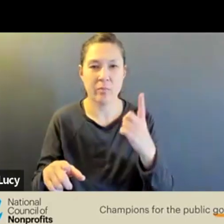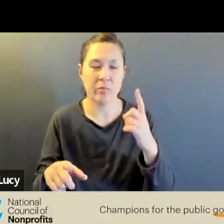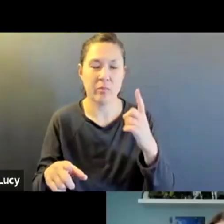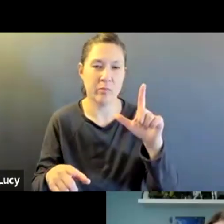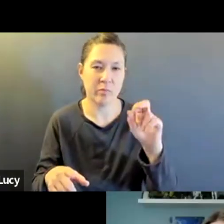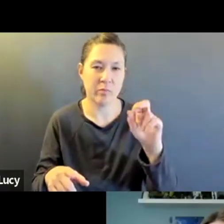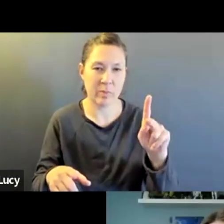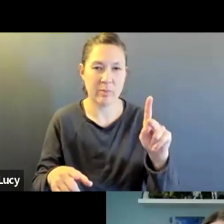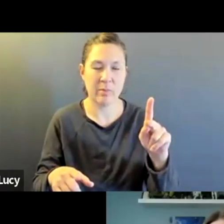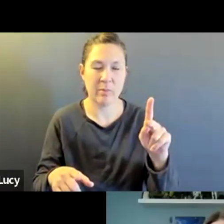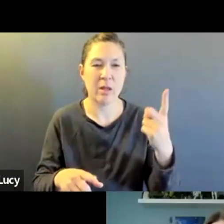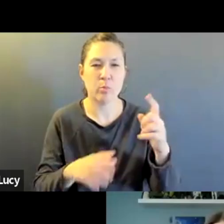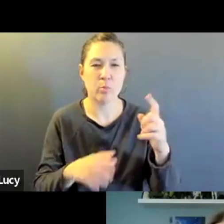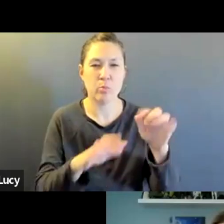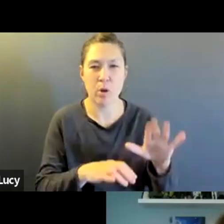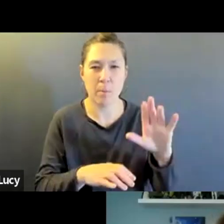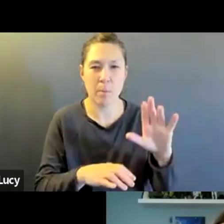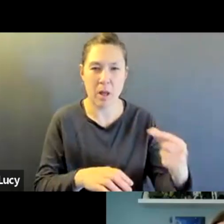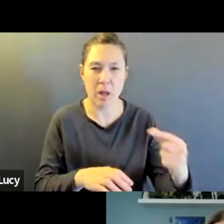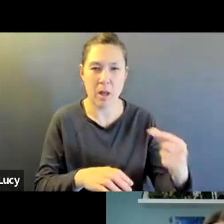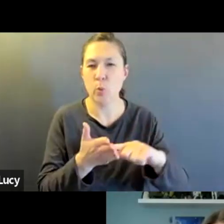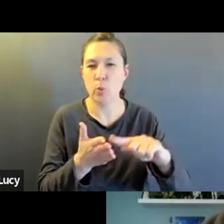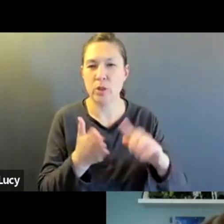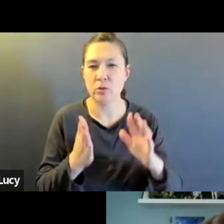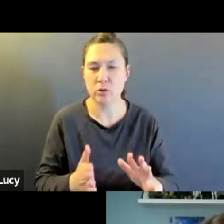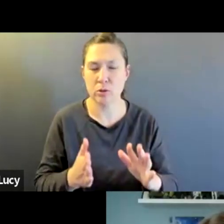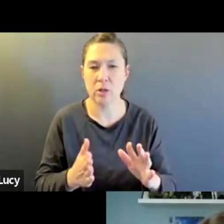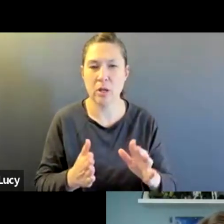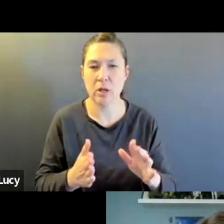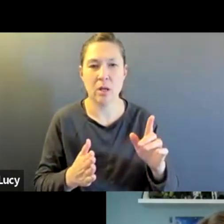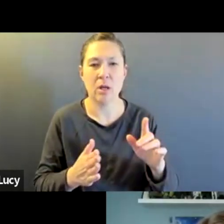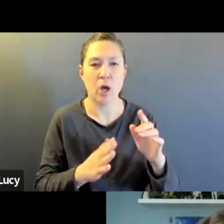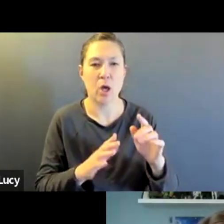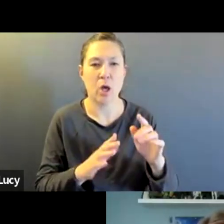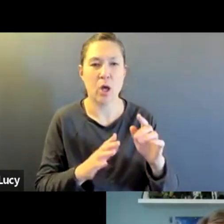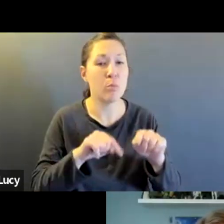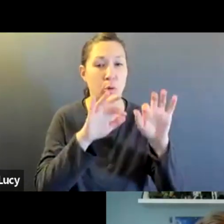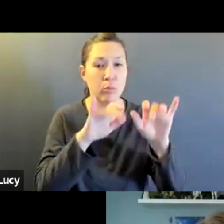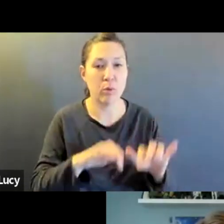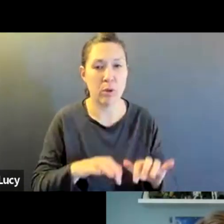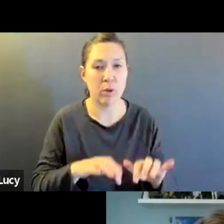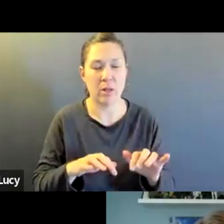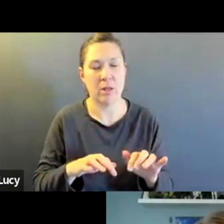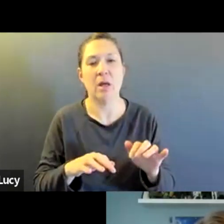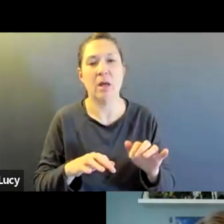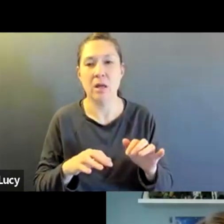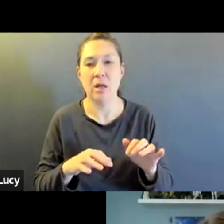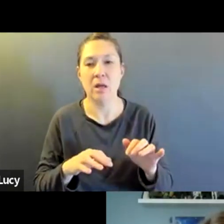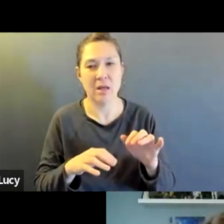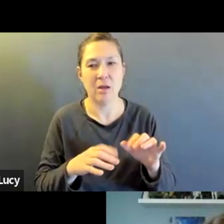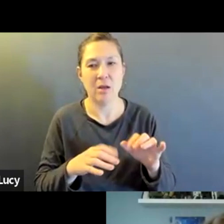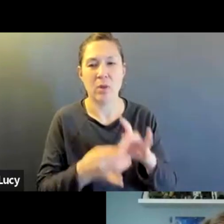the researchers who wrote our report had drafted around navigating divisive concept laws, just providing some tips